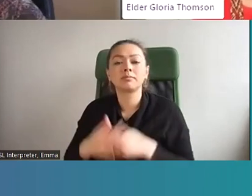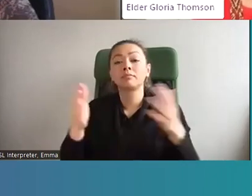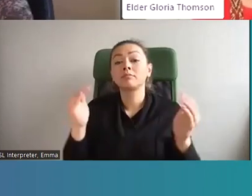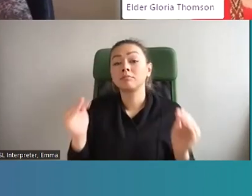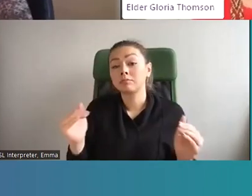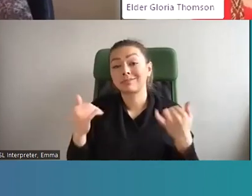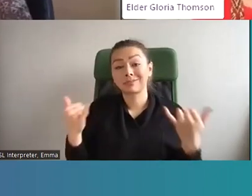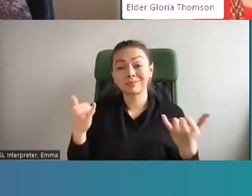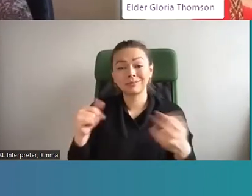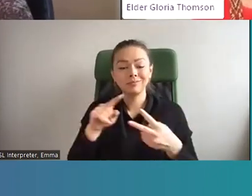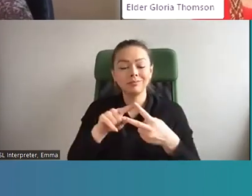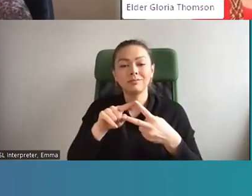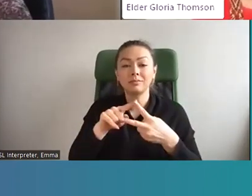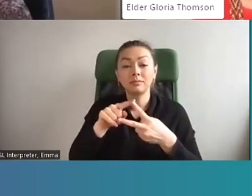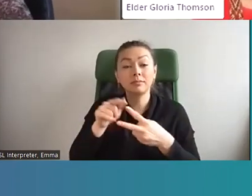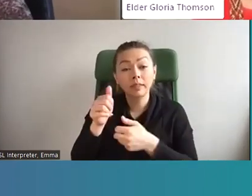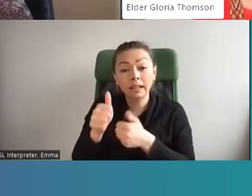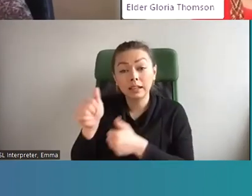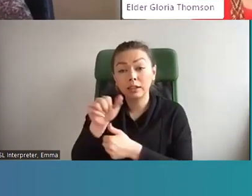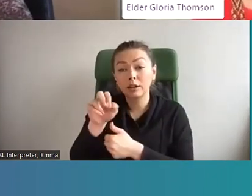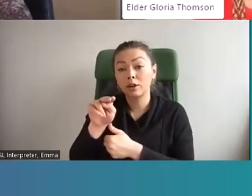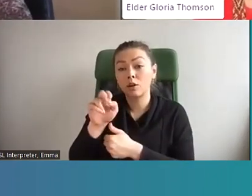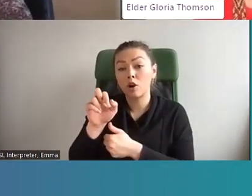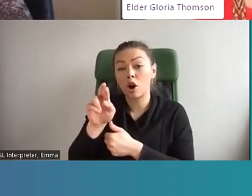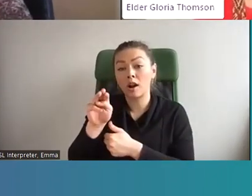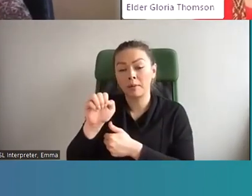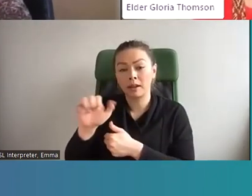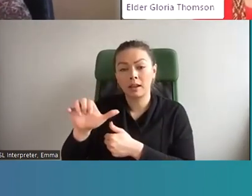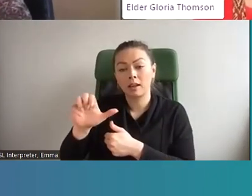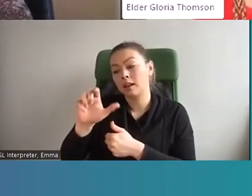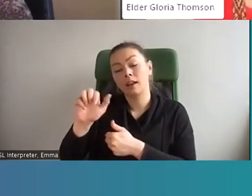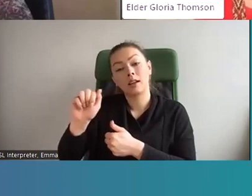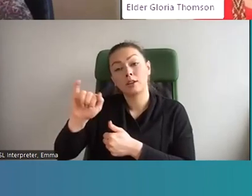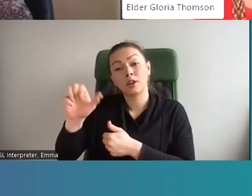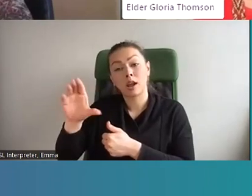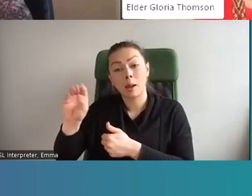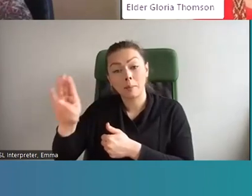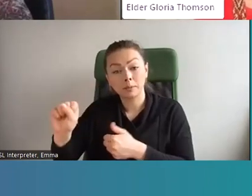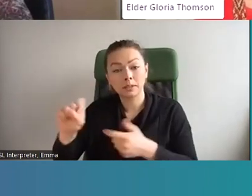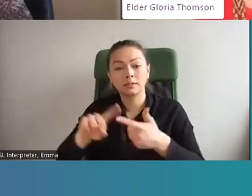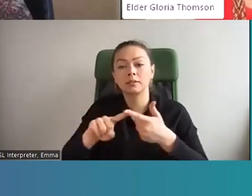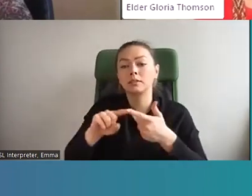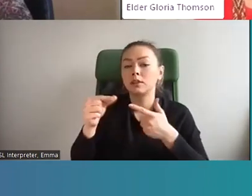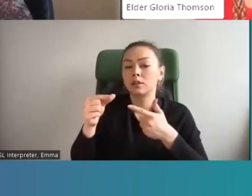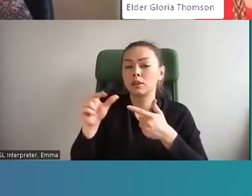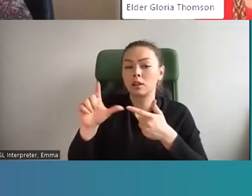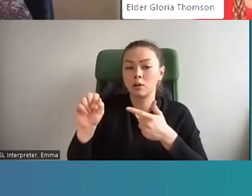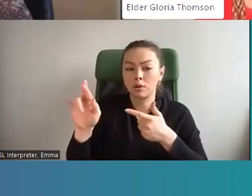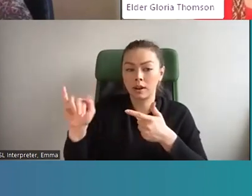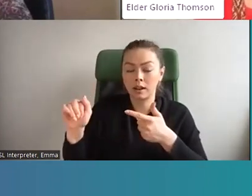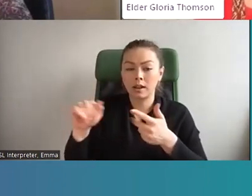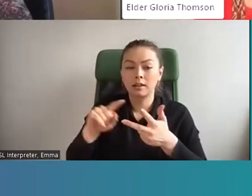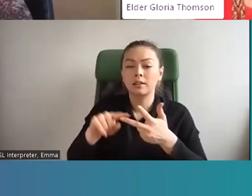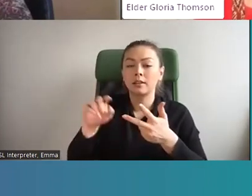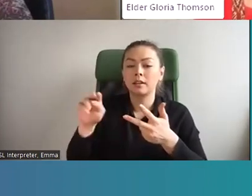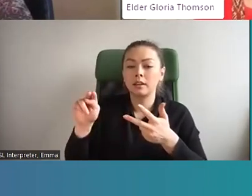Norma Jacobs, Elder Naulaq, LeDrew, and Elder Gloria Thomson. I will provide a short biography for our